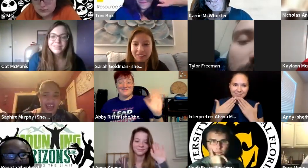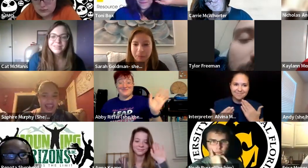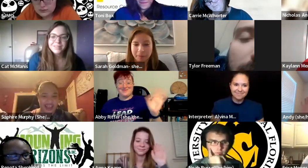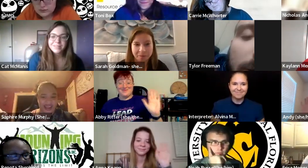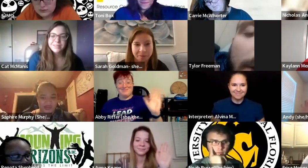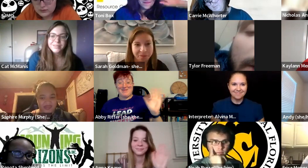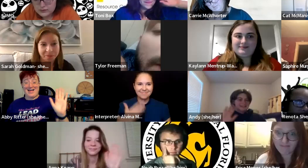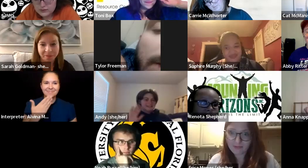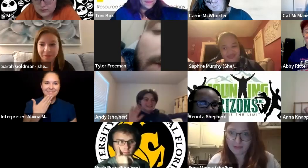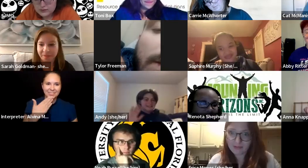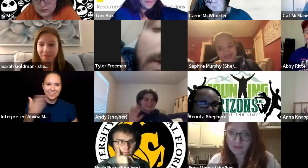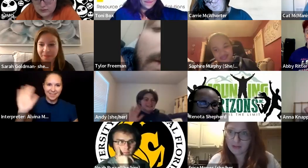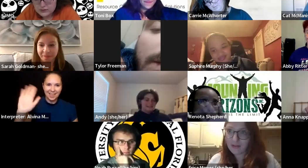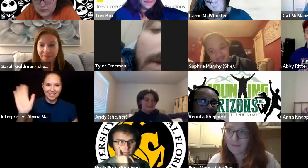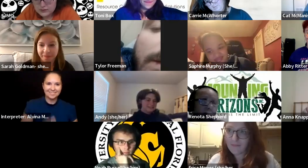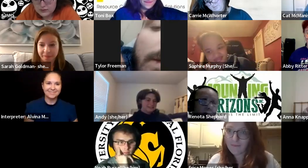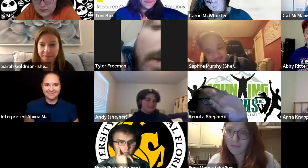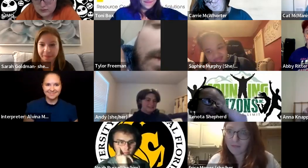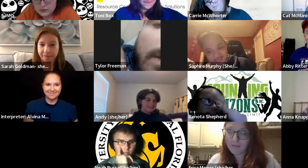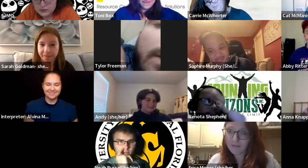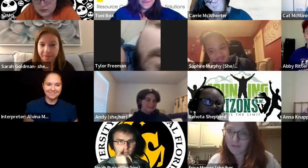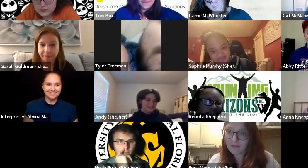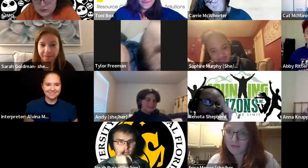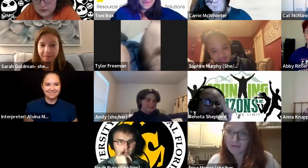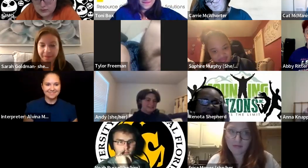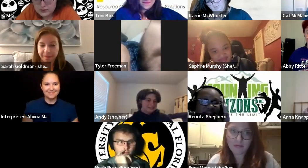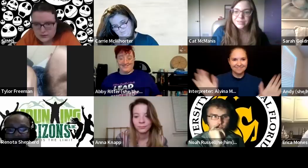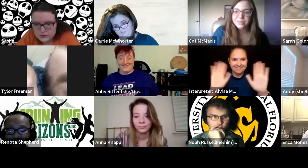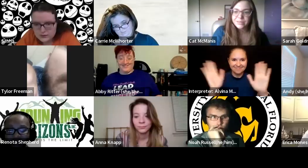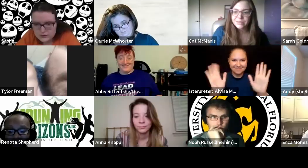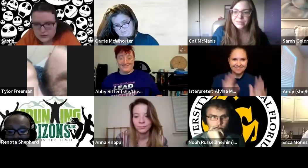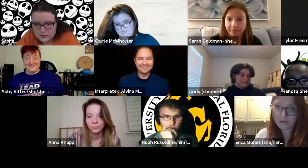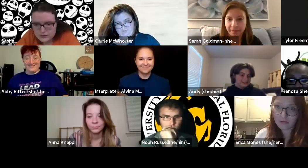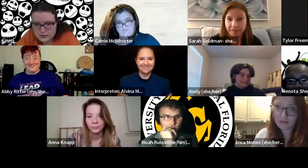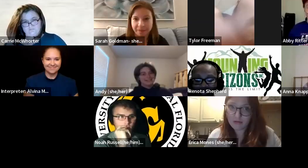link. Bye. Bye. Bye. What's the Discord link? Bye.